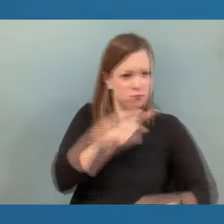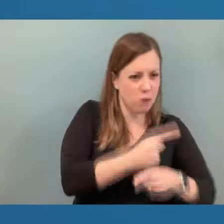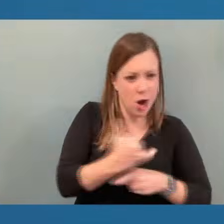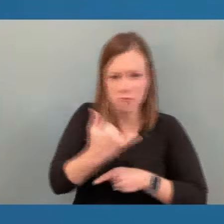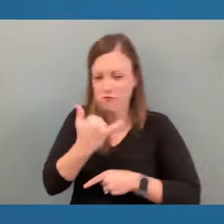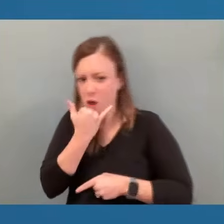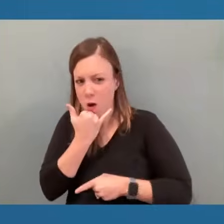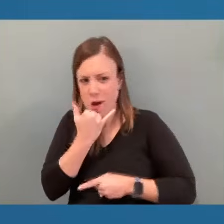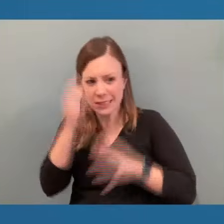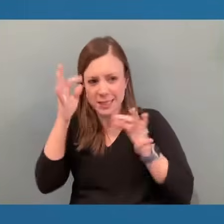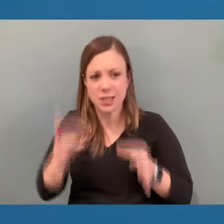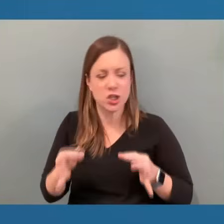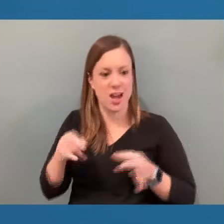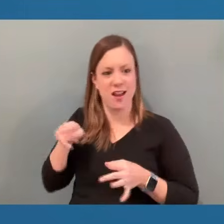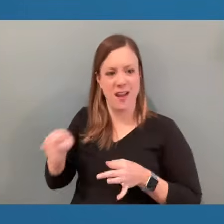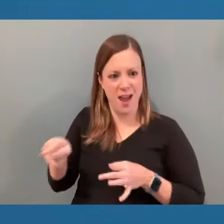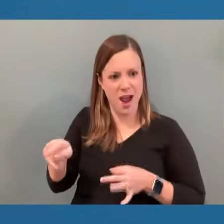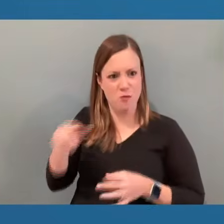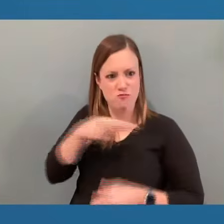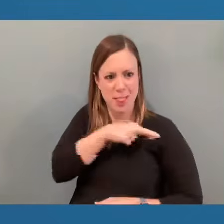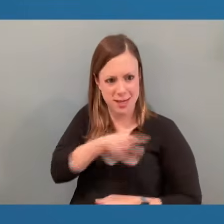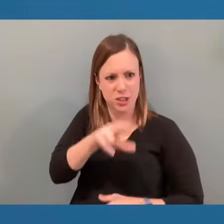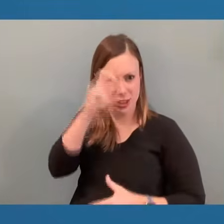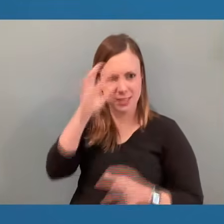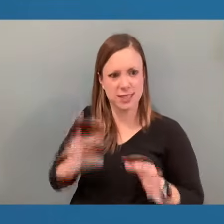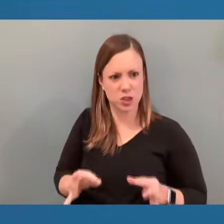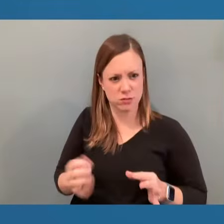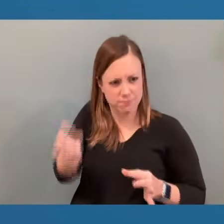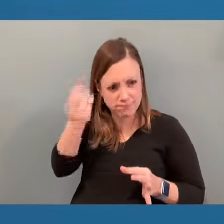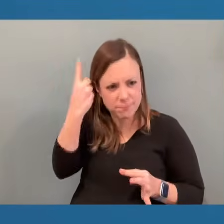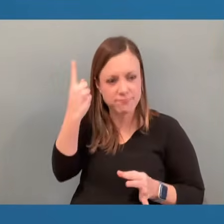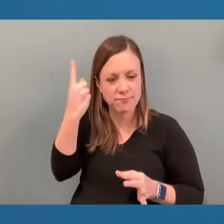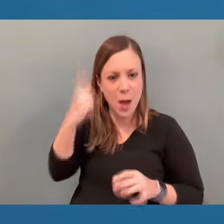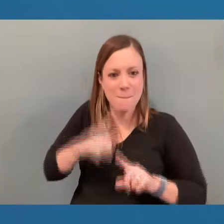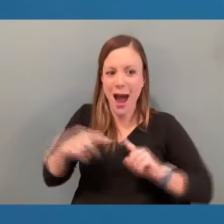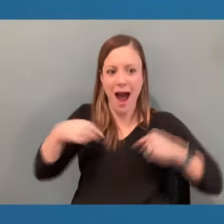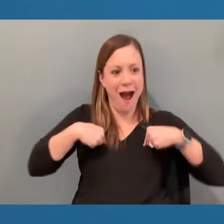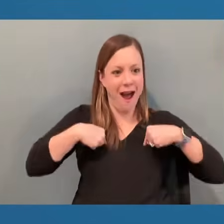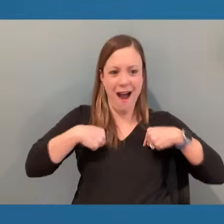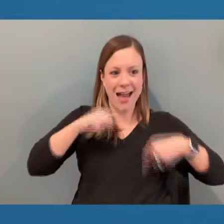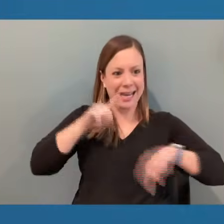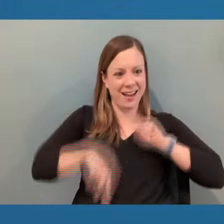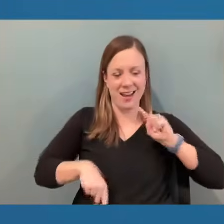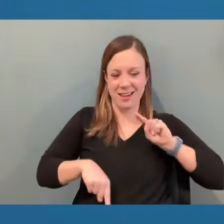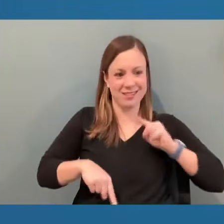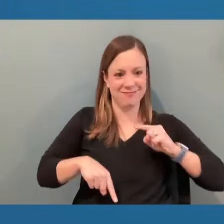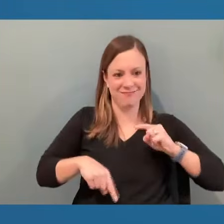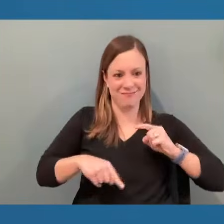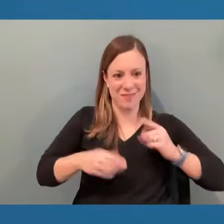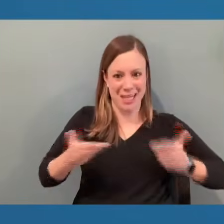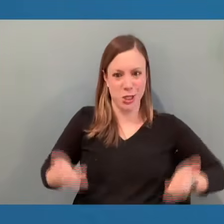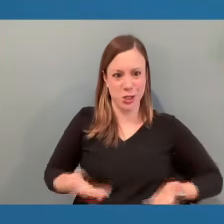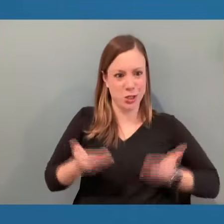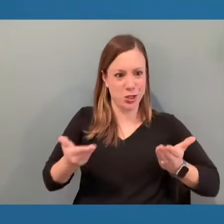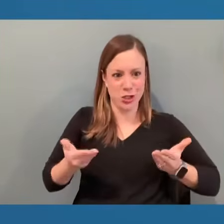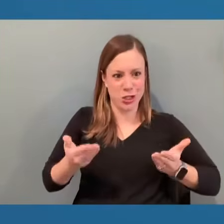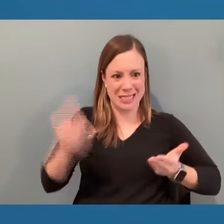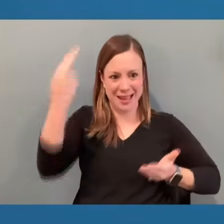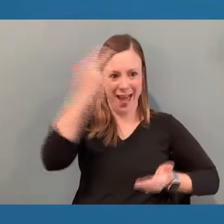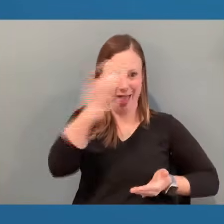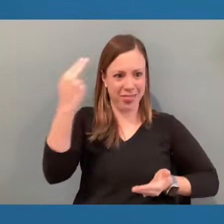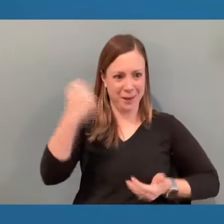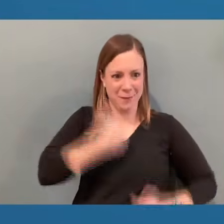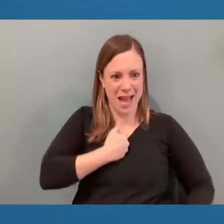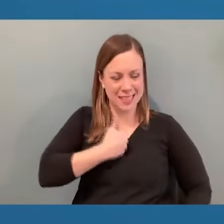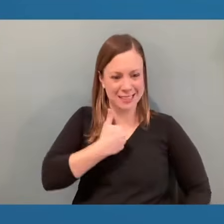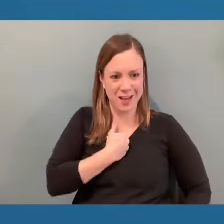decision for you and the people who follow you. But I can't stand here, even as a Catholic, and say,